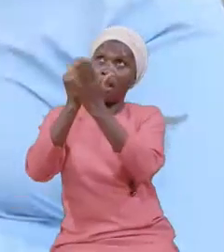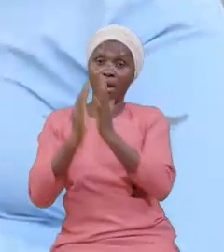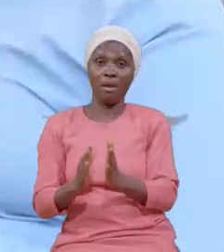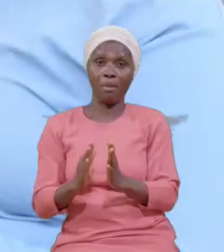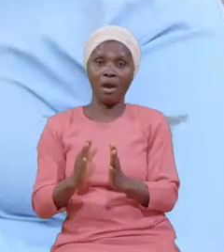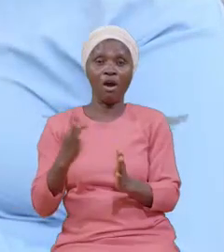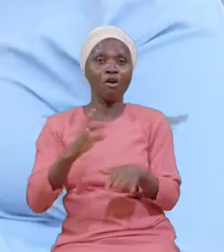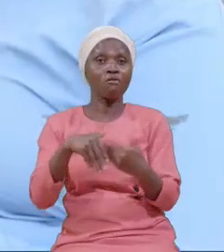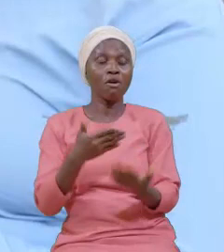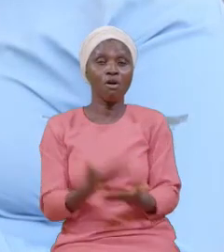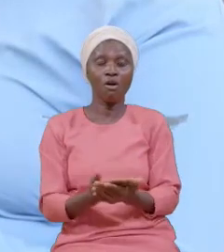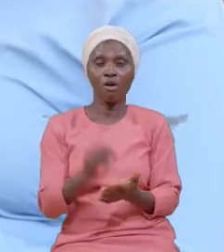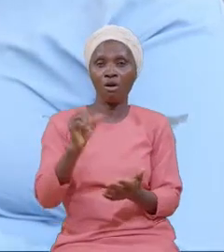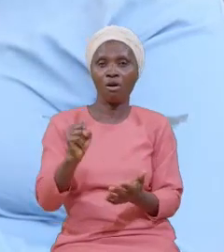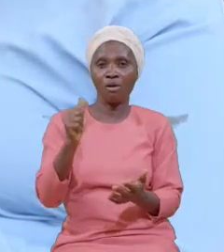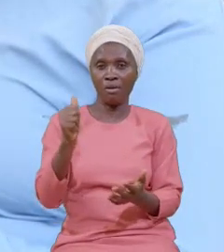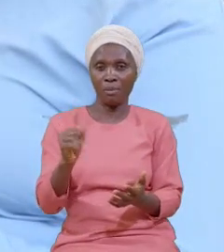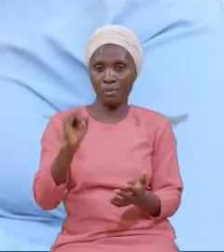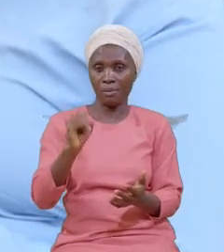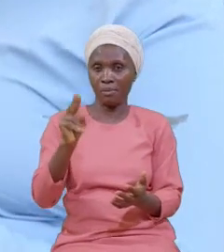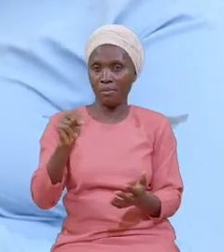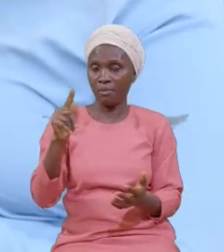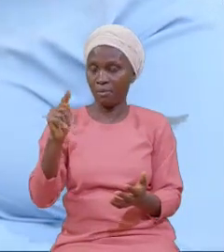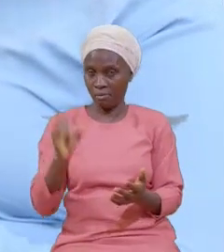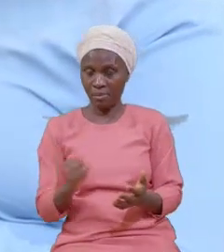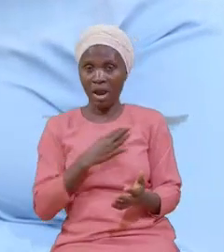and of all the seekers. Look at three things here.